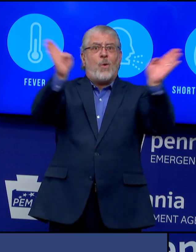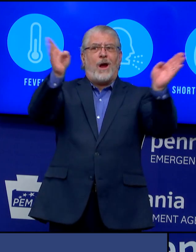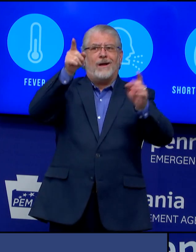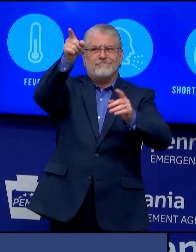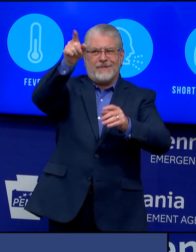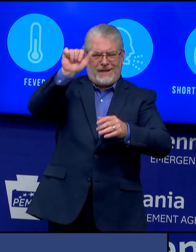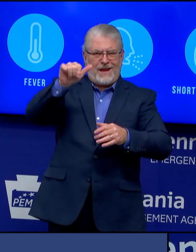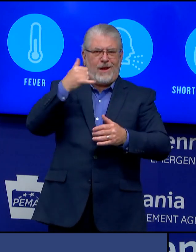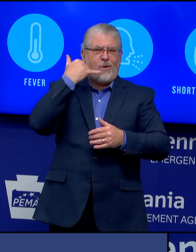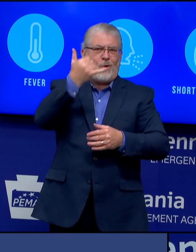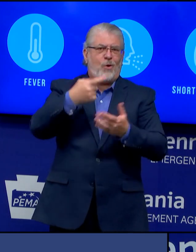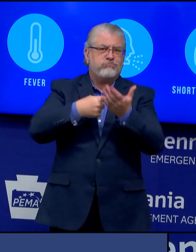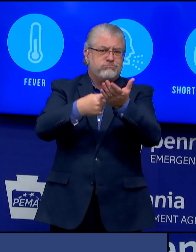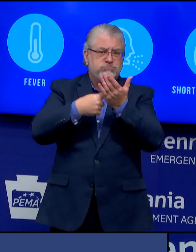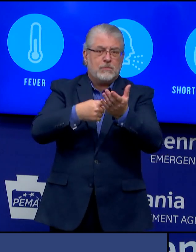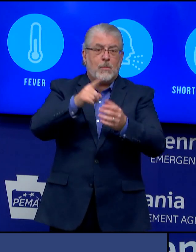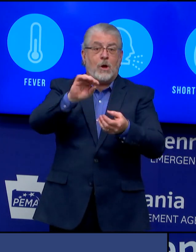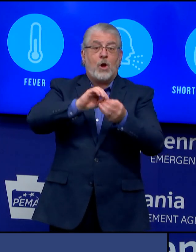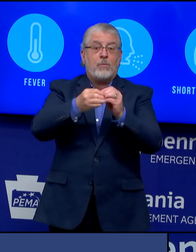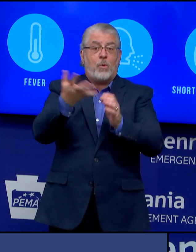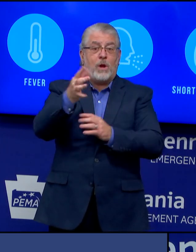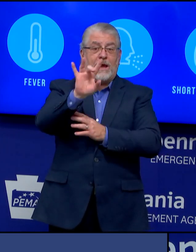at